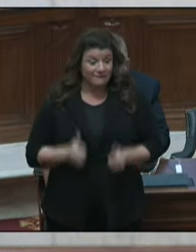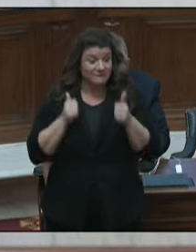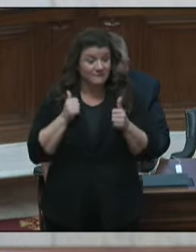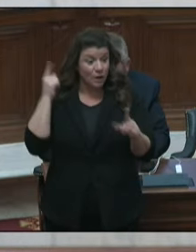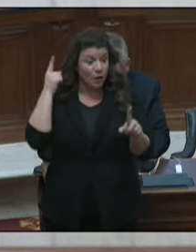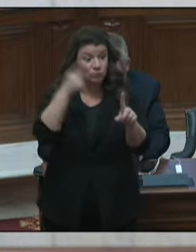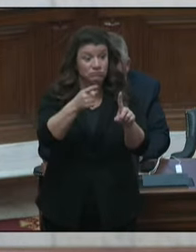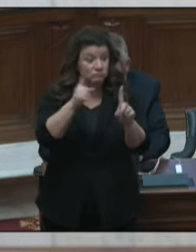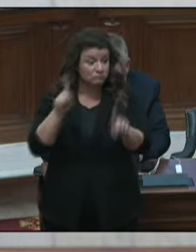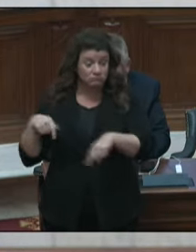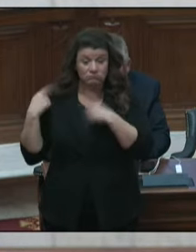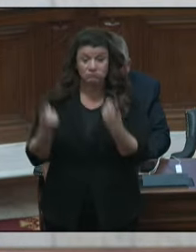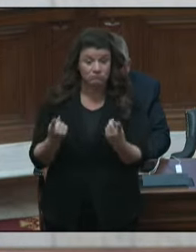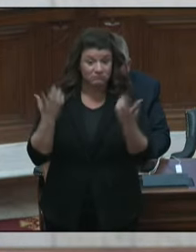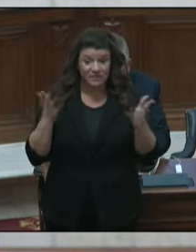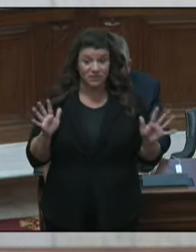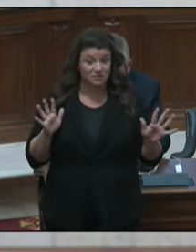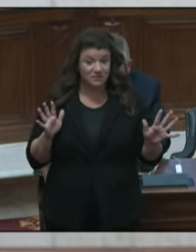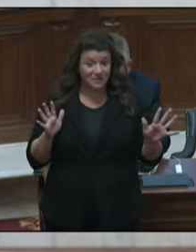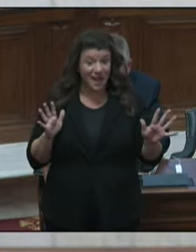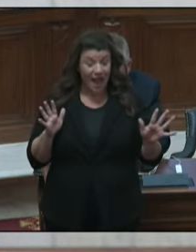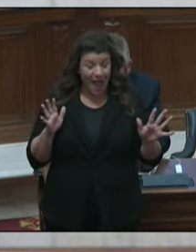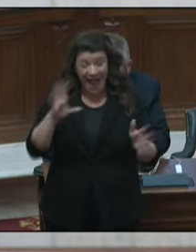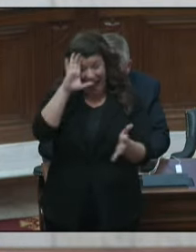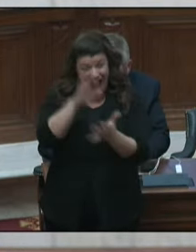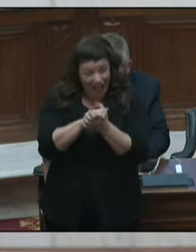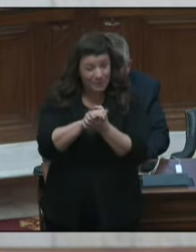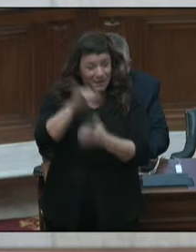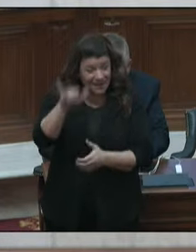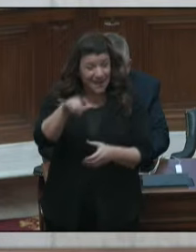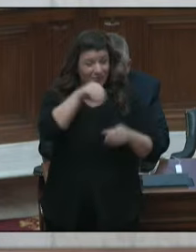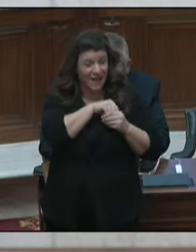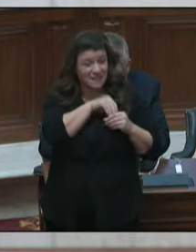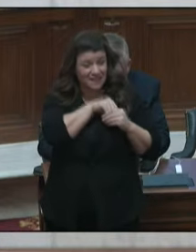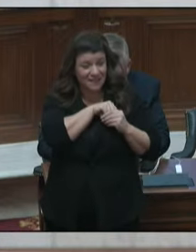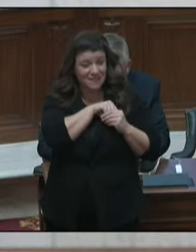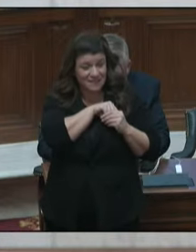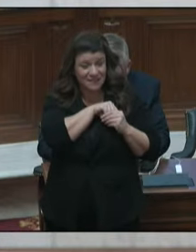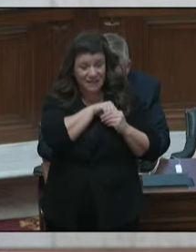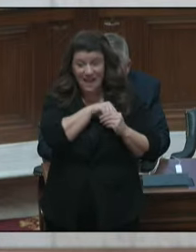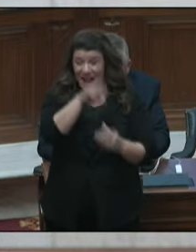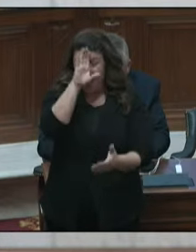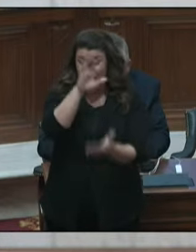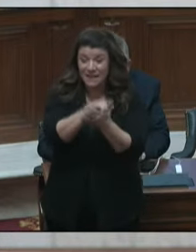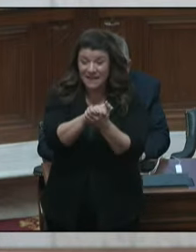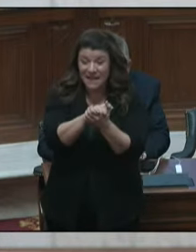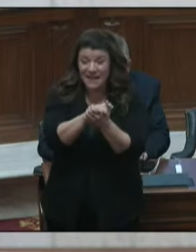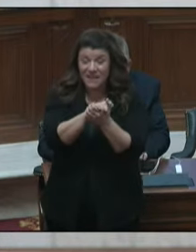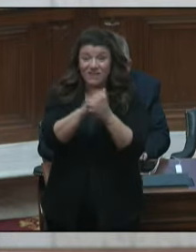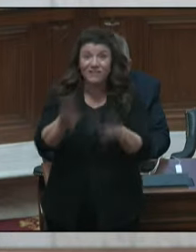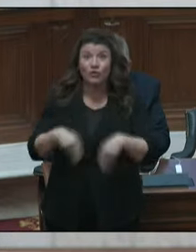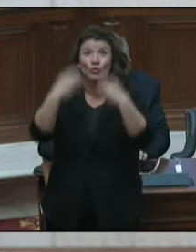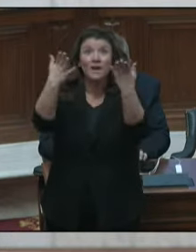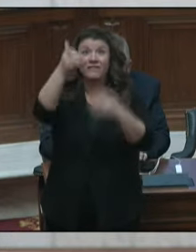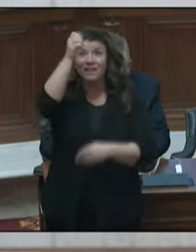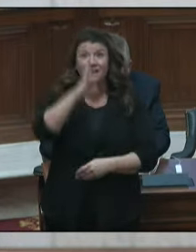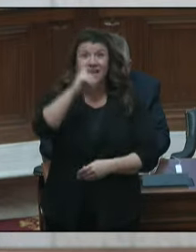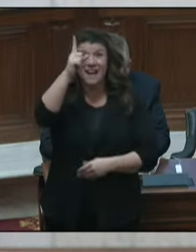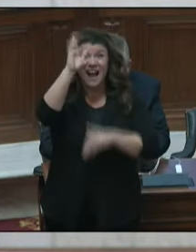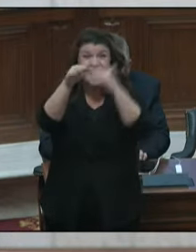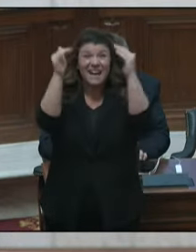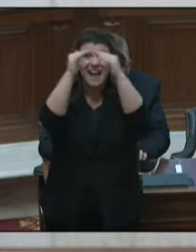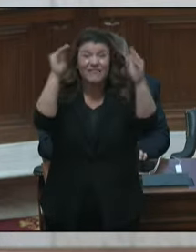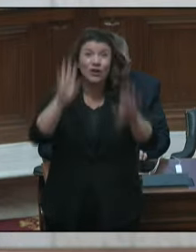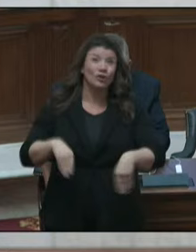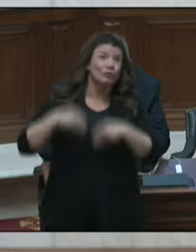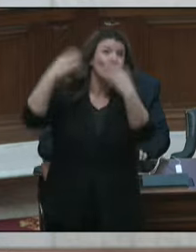That's all there is to it. I believe that. I believe that if you give it to God above and you give your